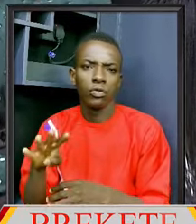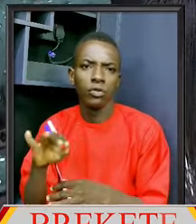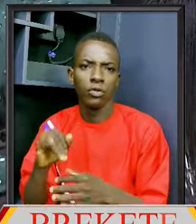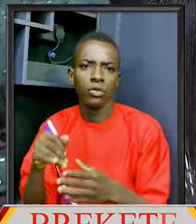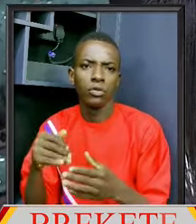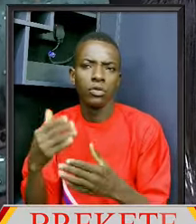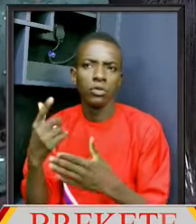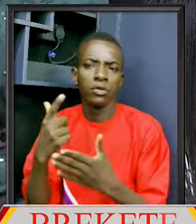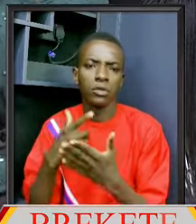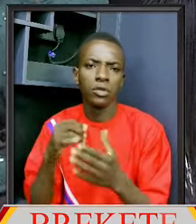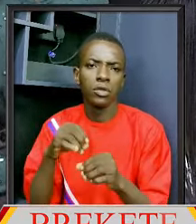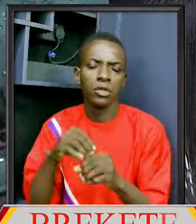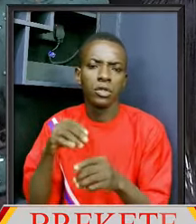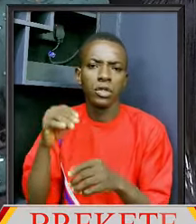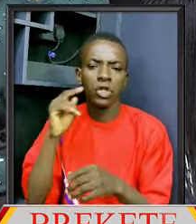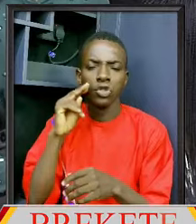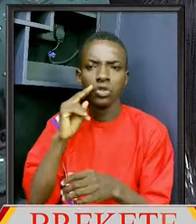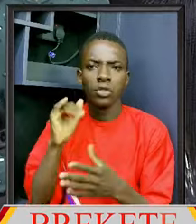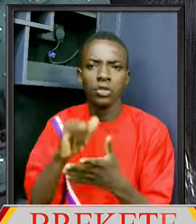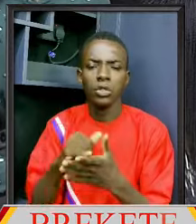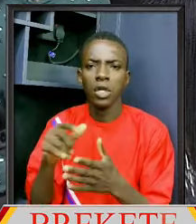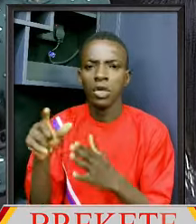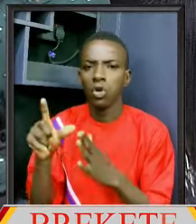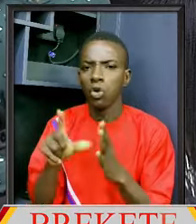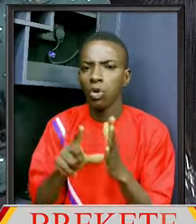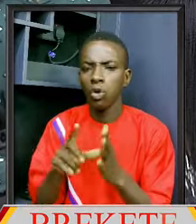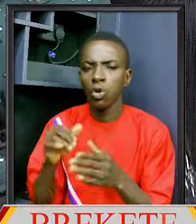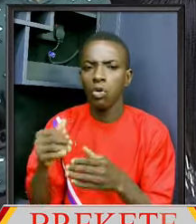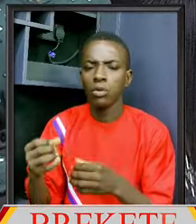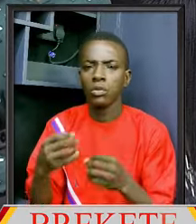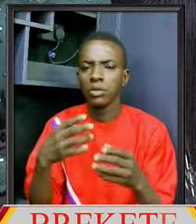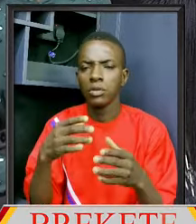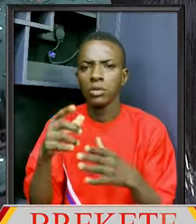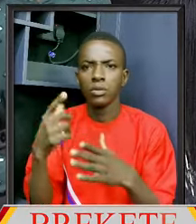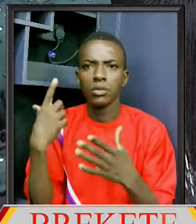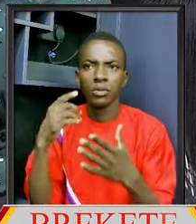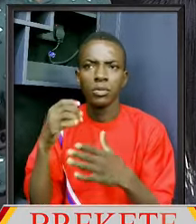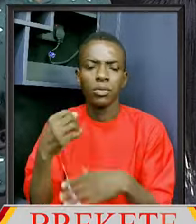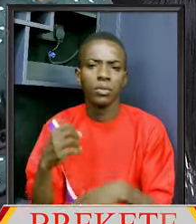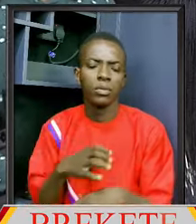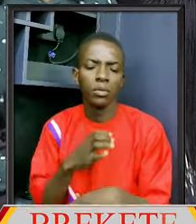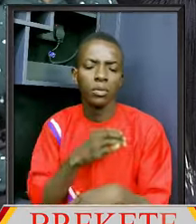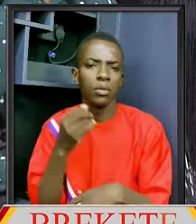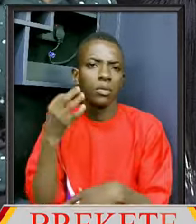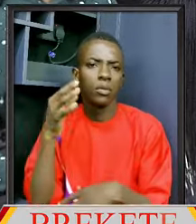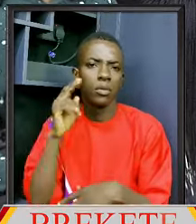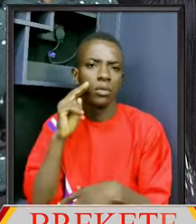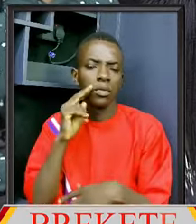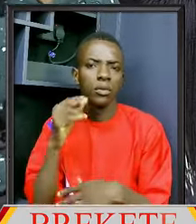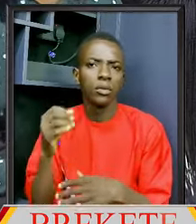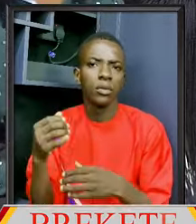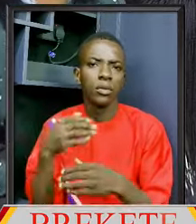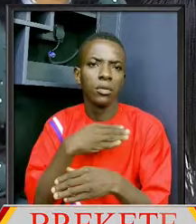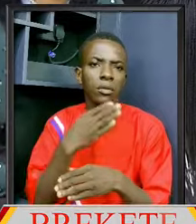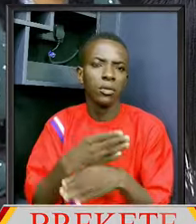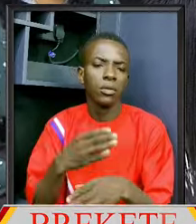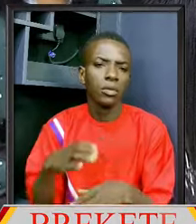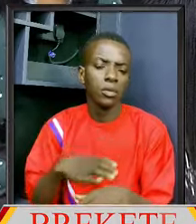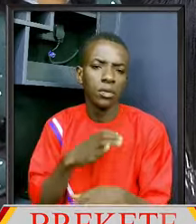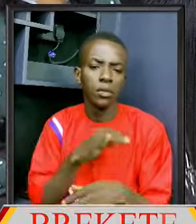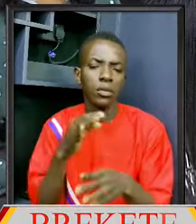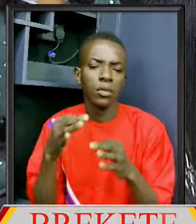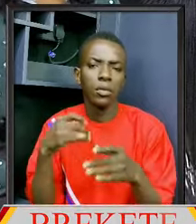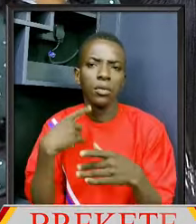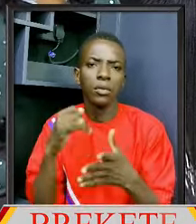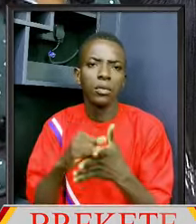established medical lab science profession in Nigeria? That law established Medical Laboratory Science Council of Nigeria. That law empowered the council say,